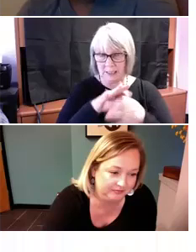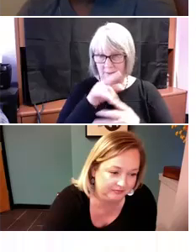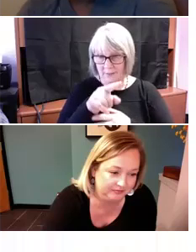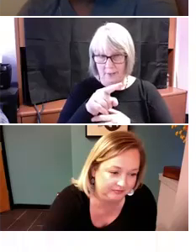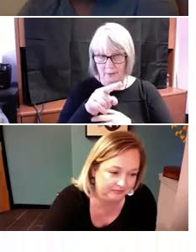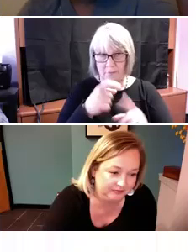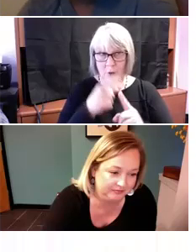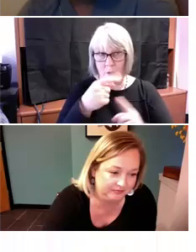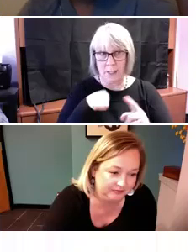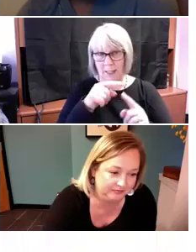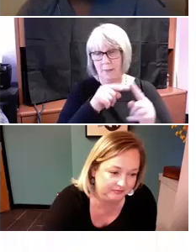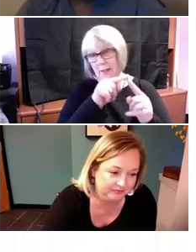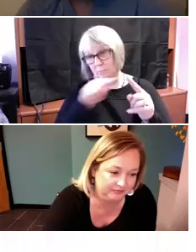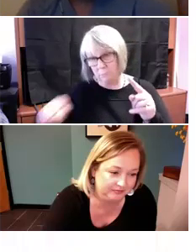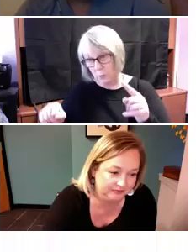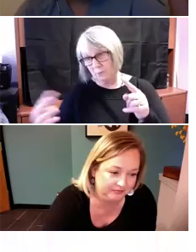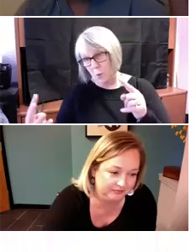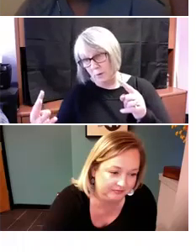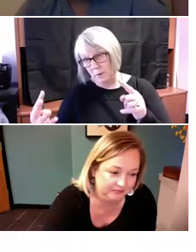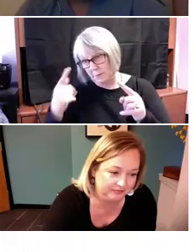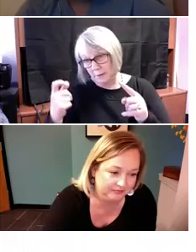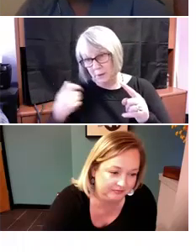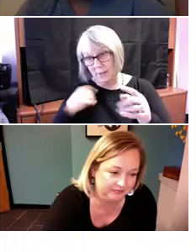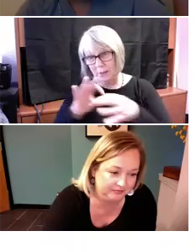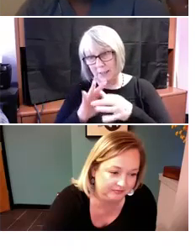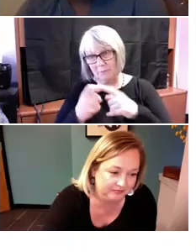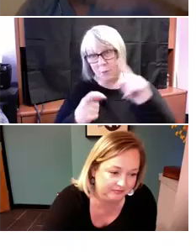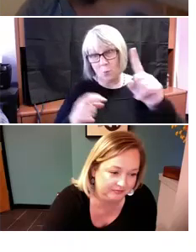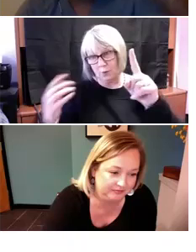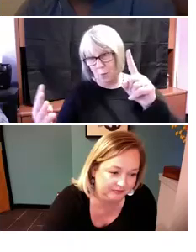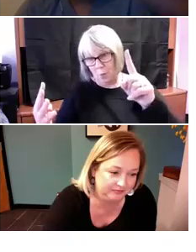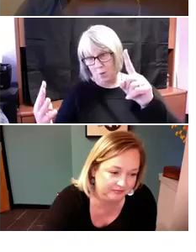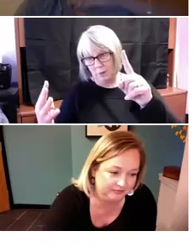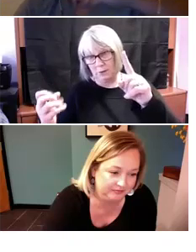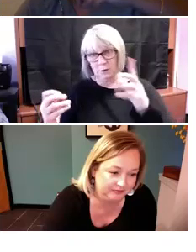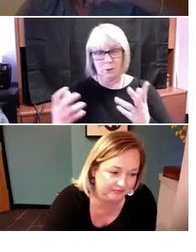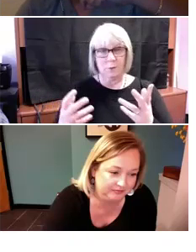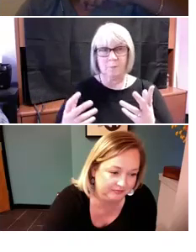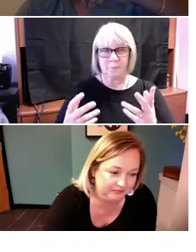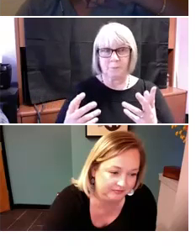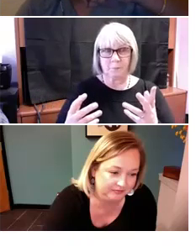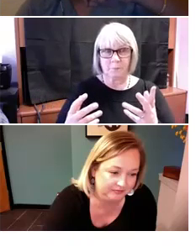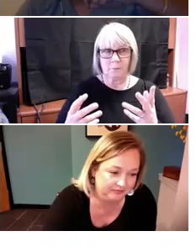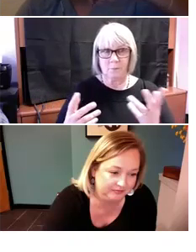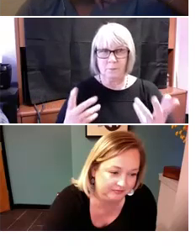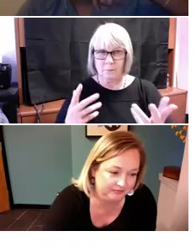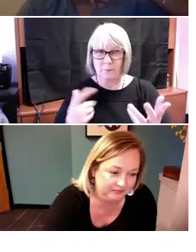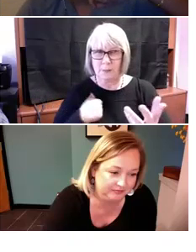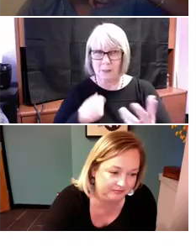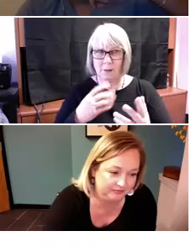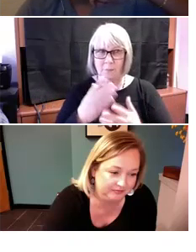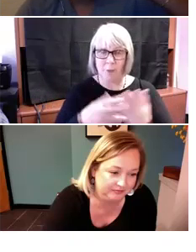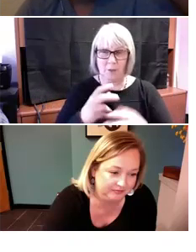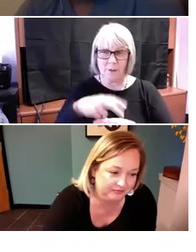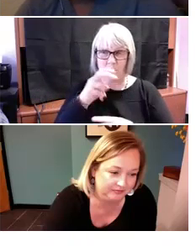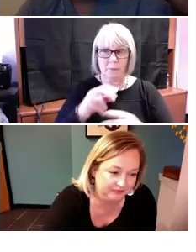From 1, I can then connect to 4 because there is a connection from 1 to 4. So the uh, path that I traverse would be 3, 1,